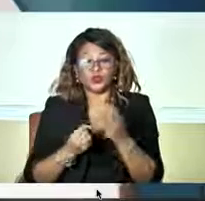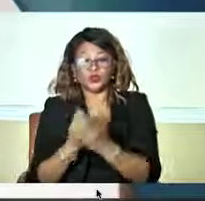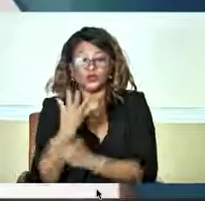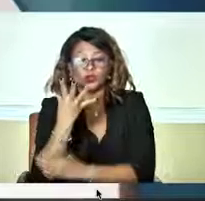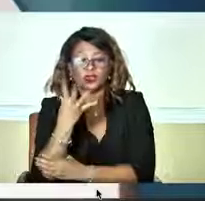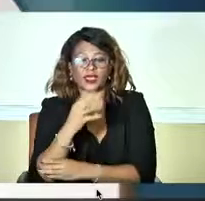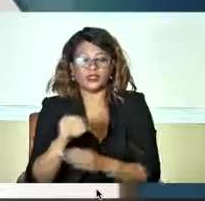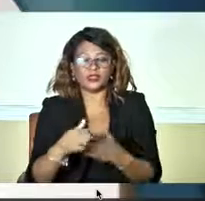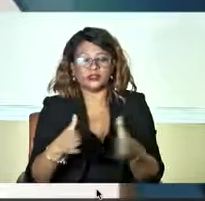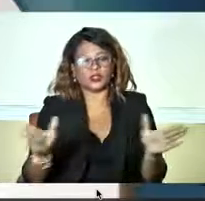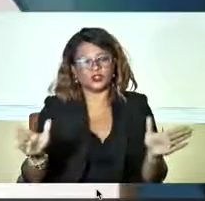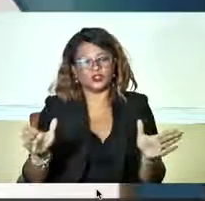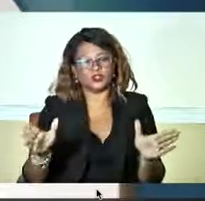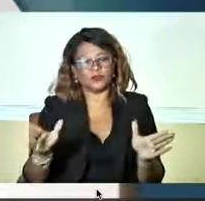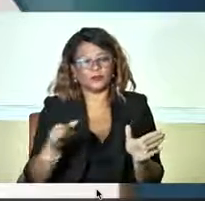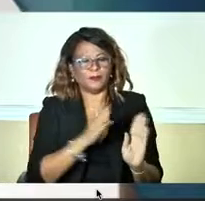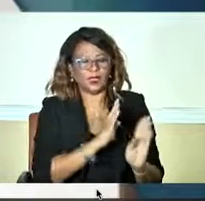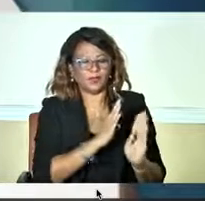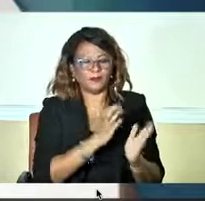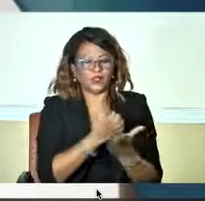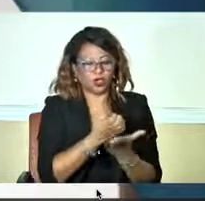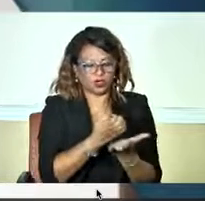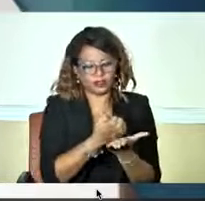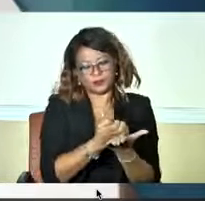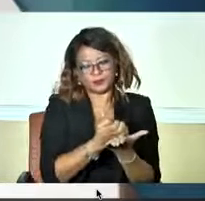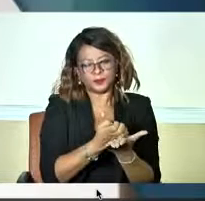and expansion of the Bahamian economy.